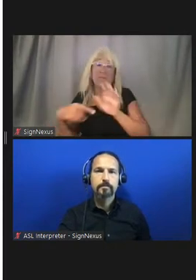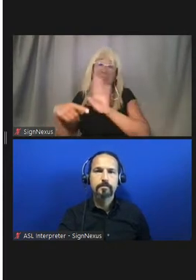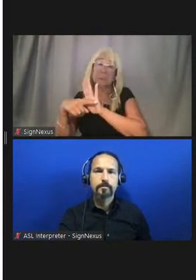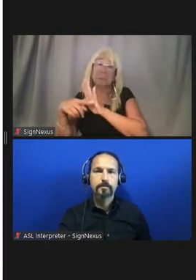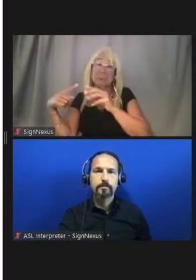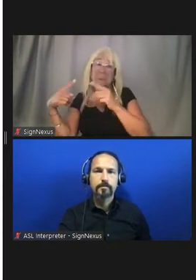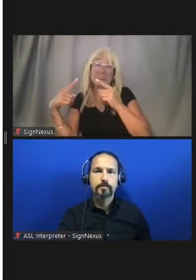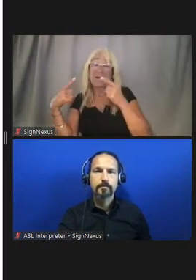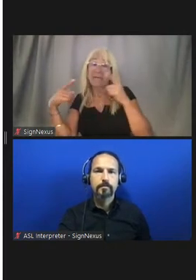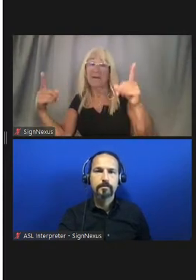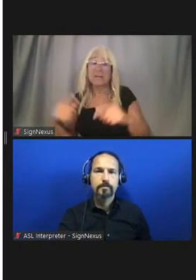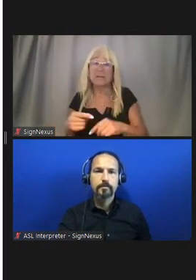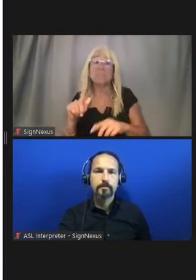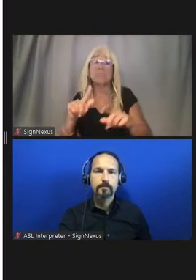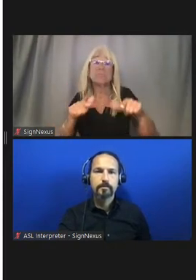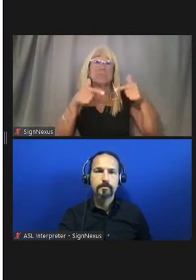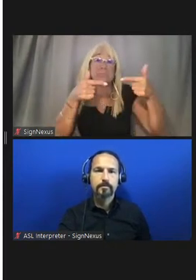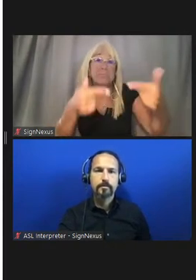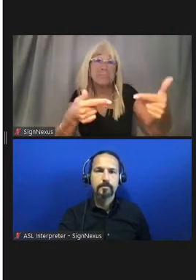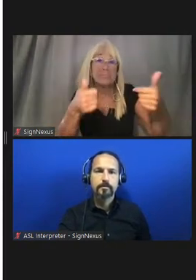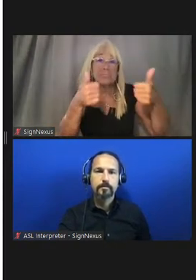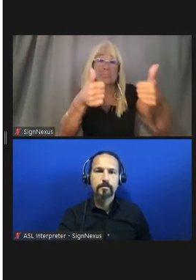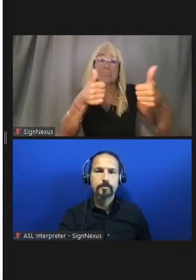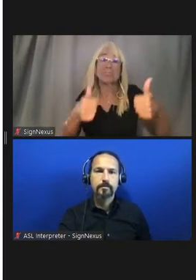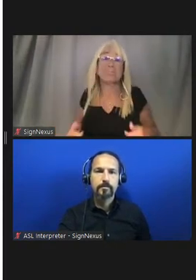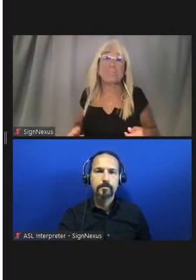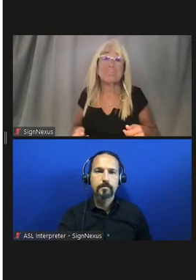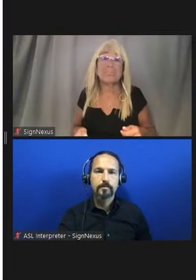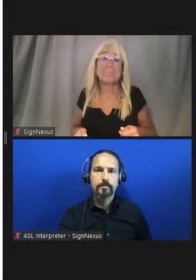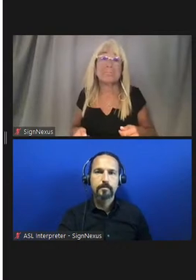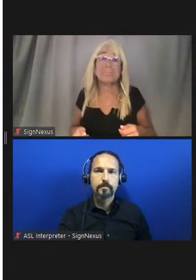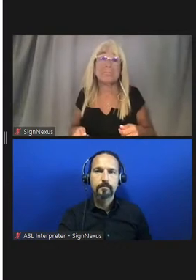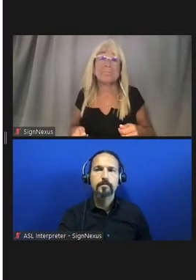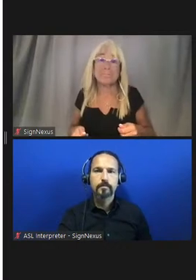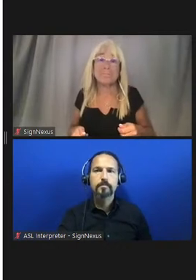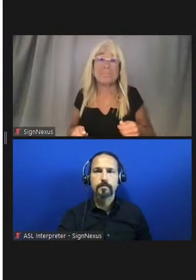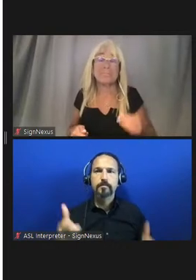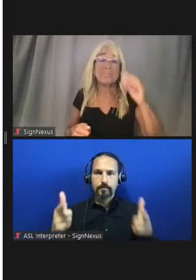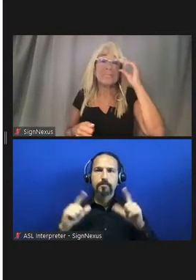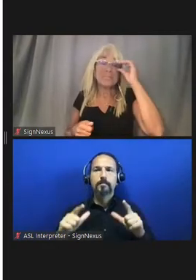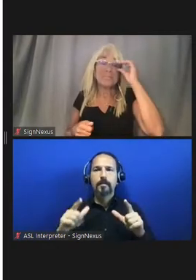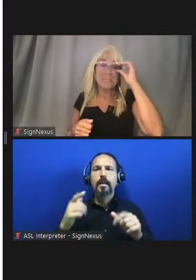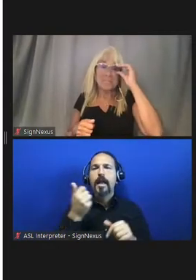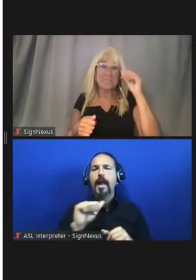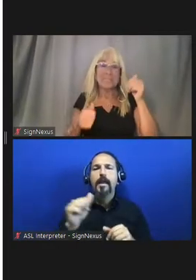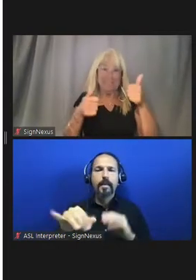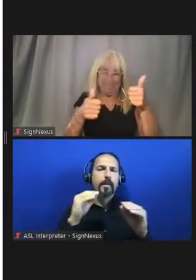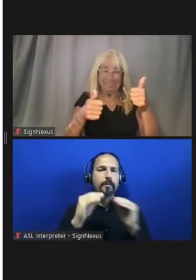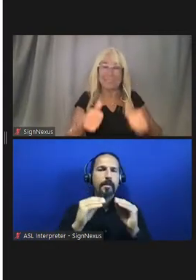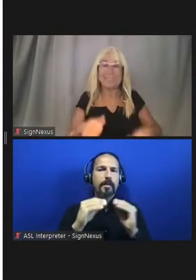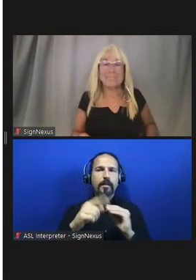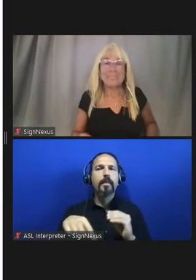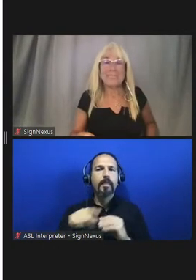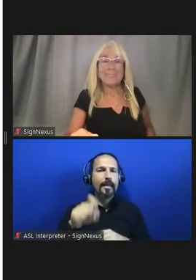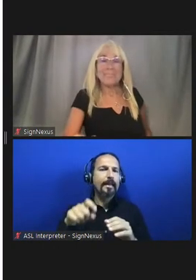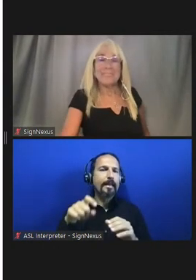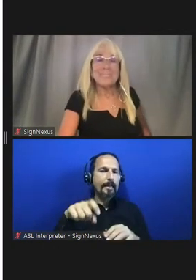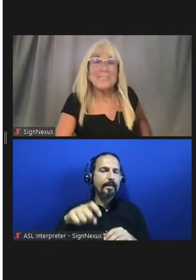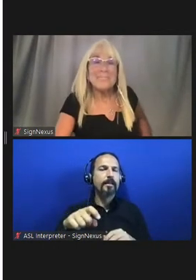the slides a bit later in the presentation will address each of the areas and identify any mitigation that is needed